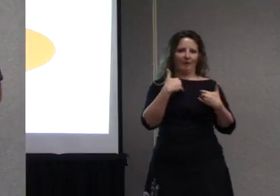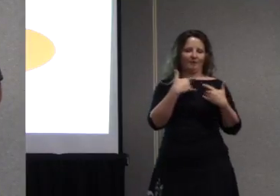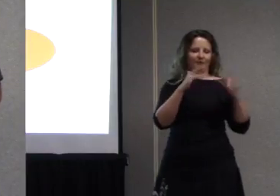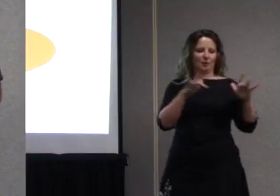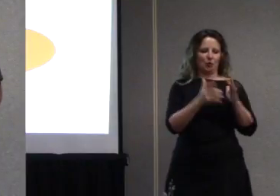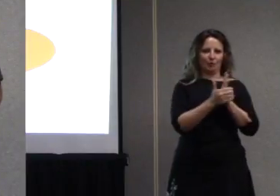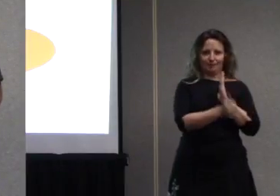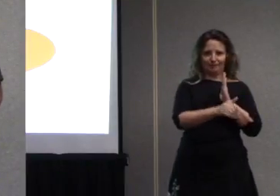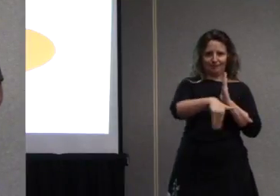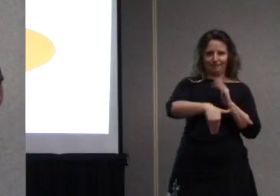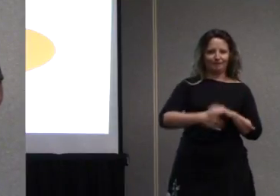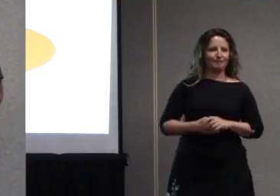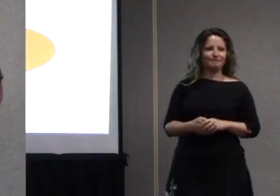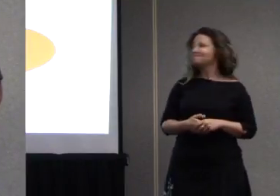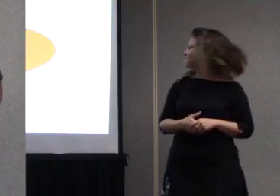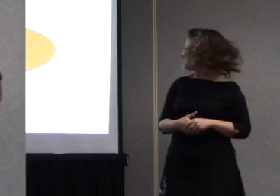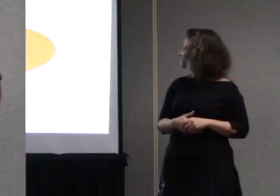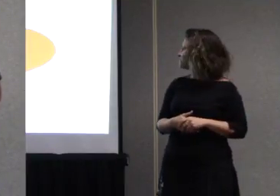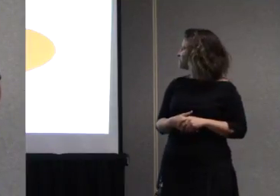So you need to look at that.